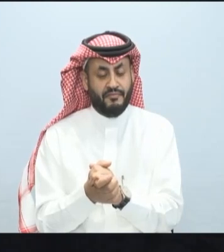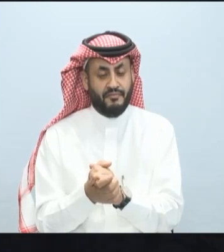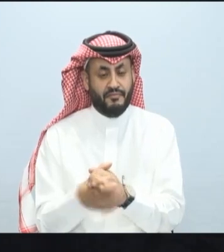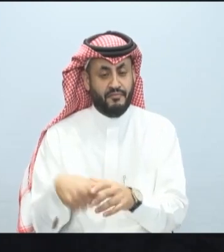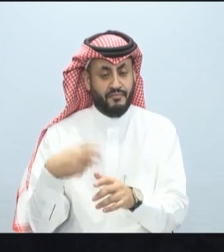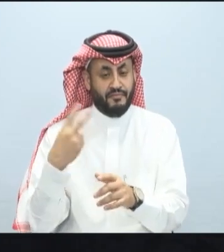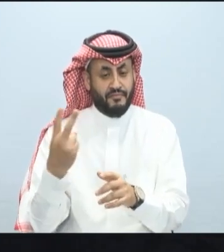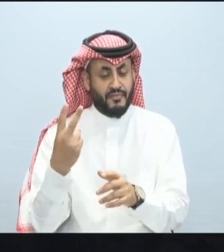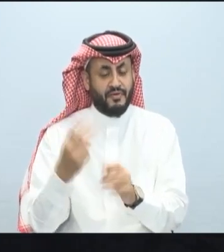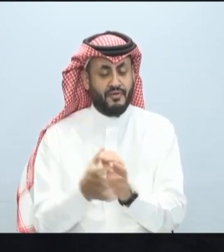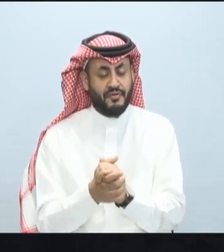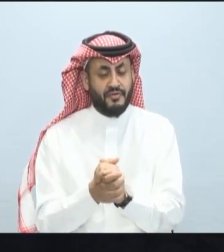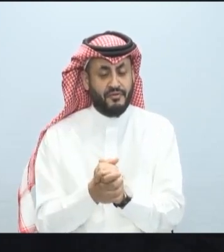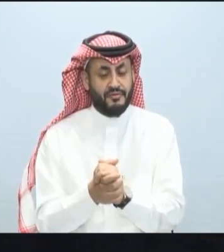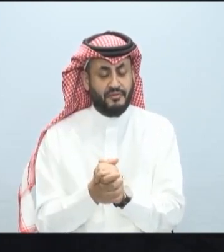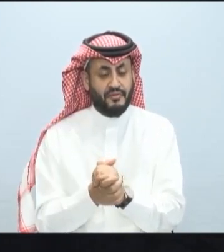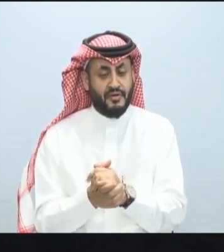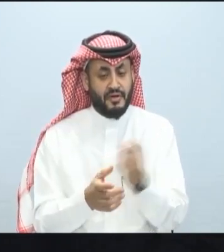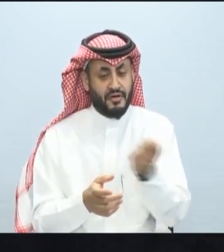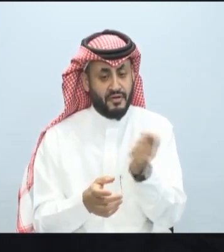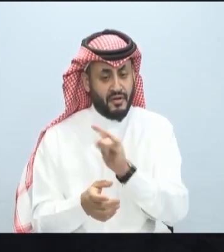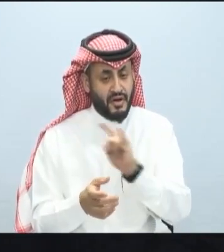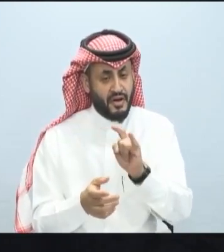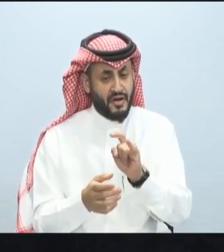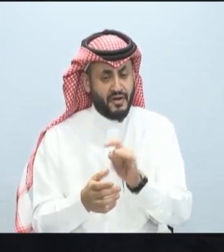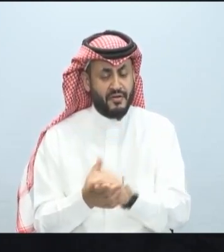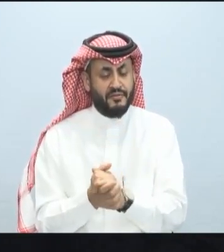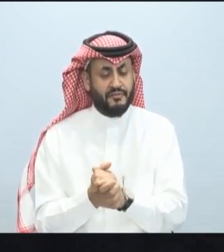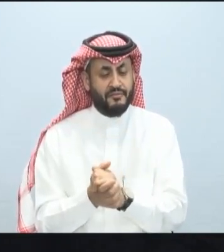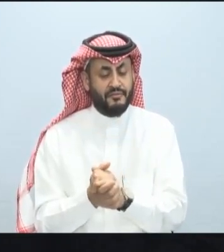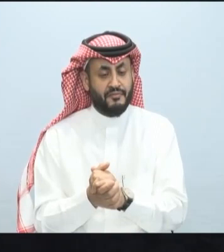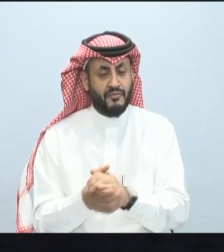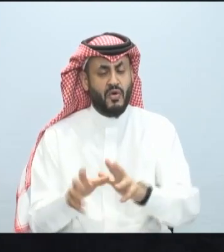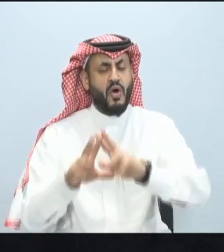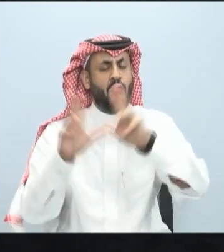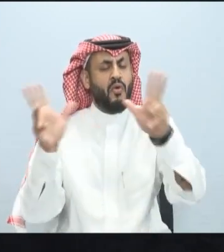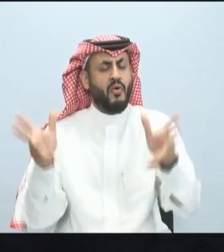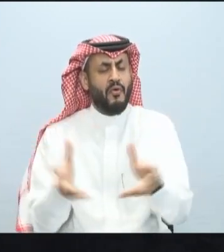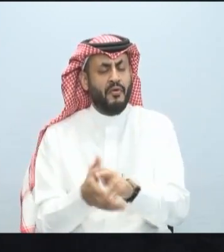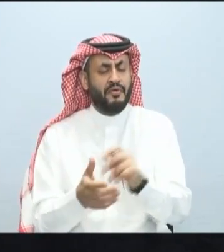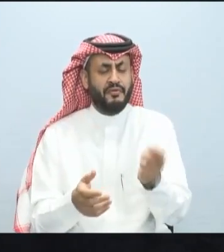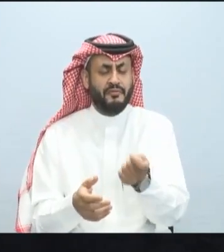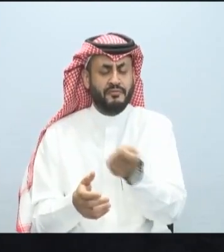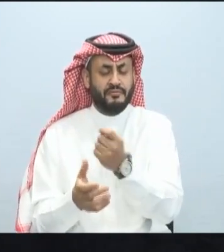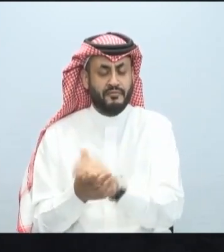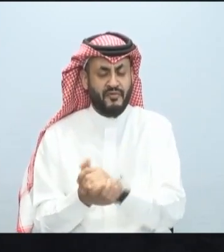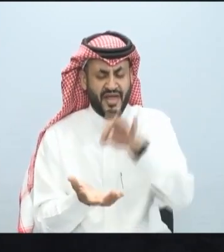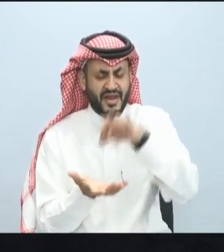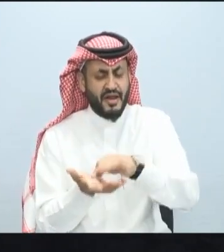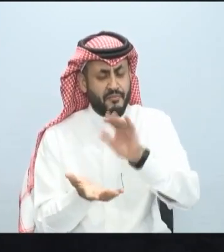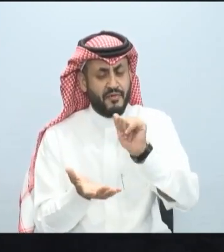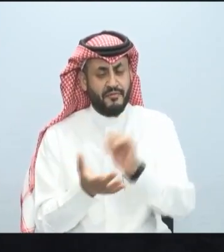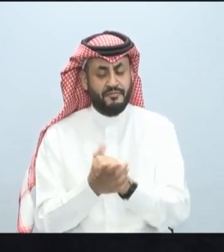thing that you can notice that I didn't write about something in specific. I have a general idea, I wrote about it, and I